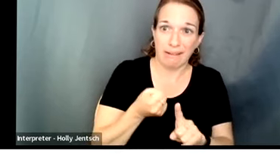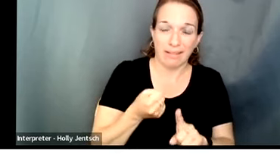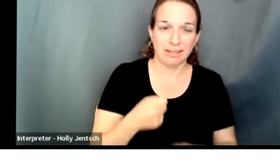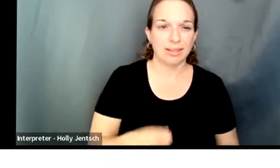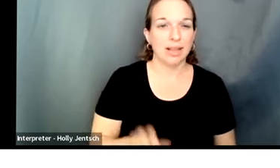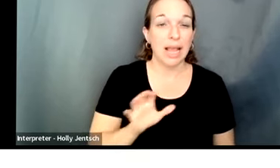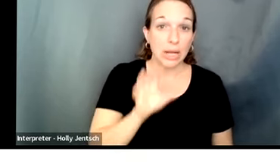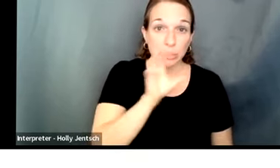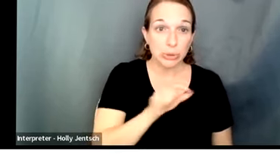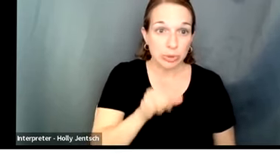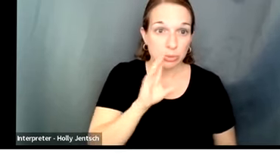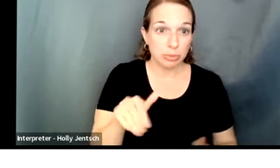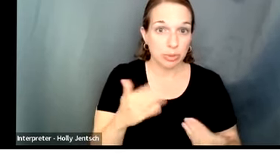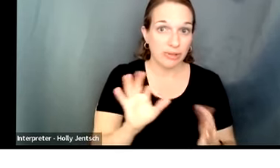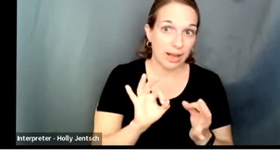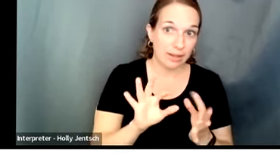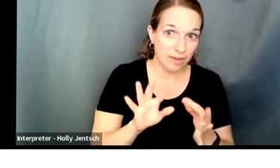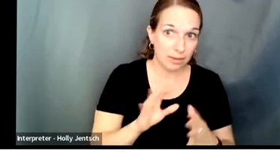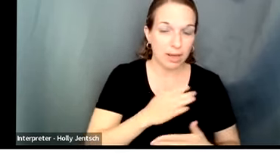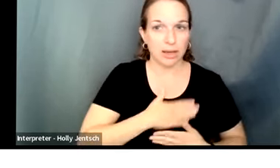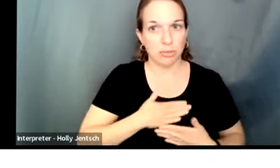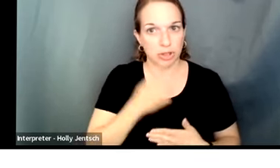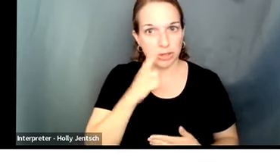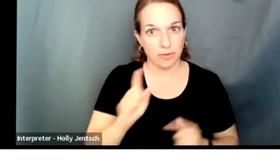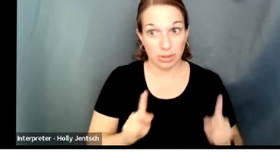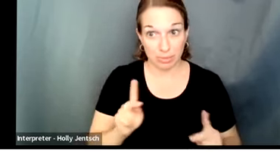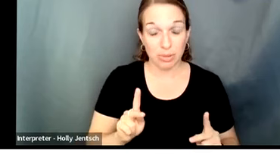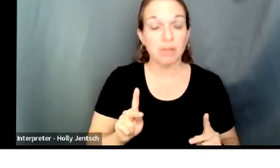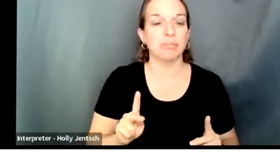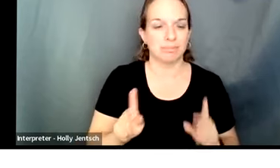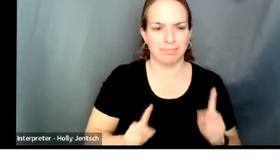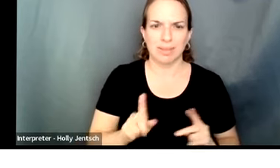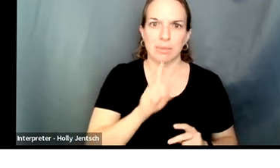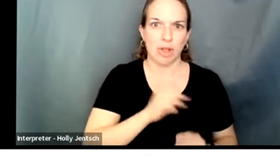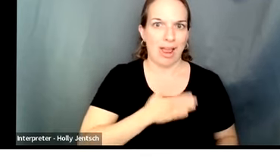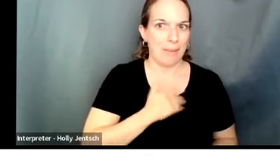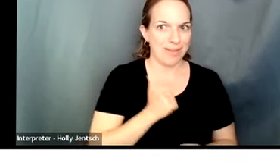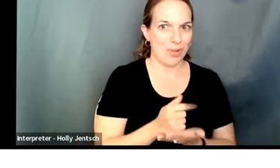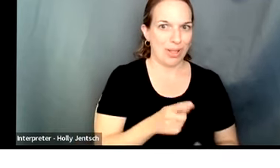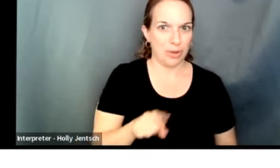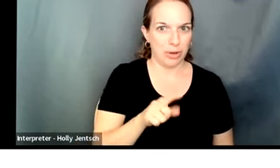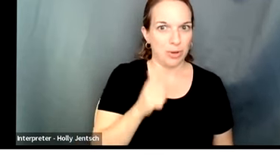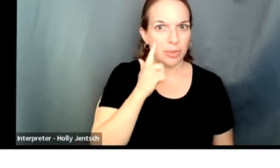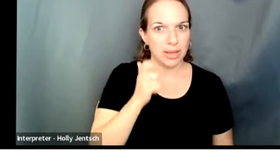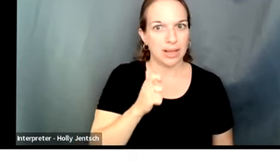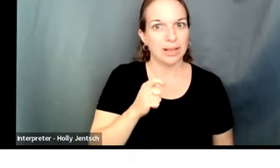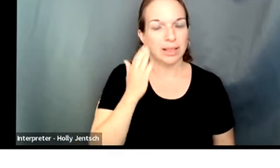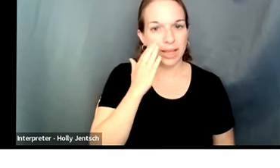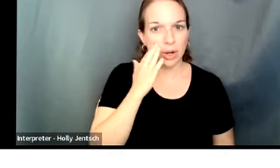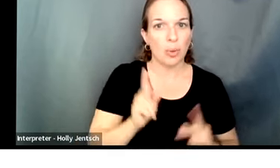you provide the feedback and appreciation for them, they are very happy to help because they know that their time is